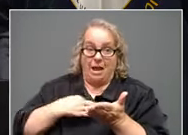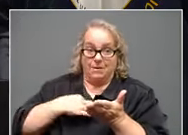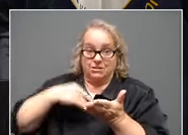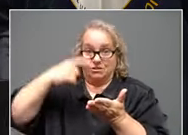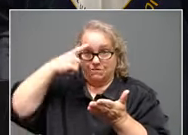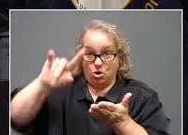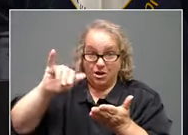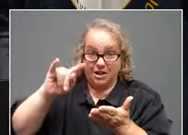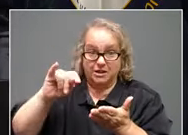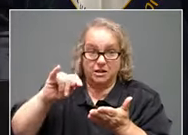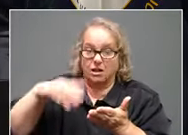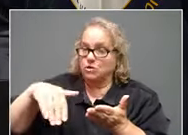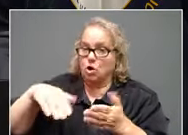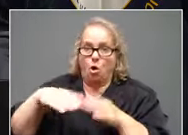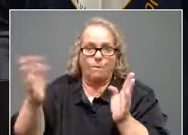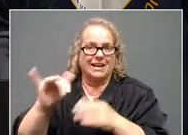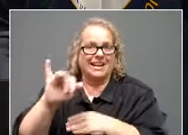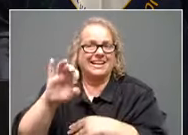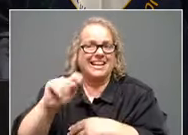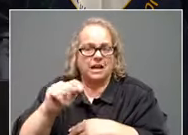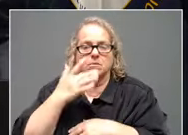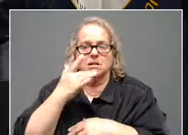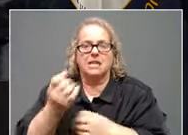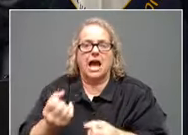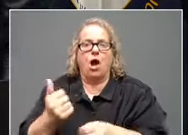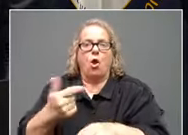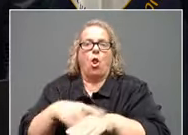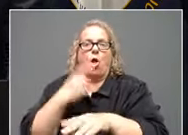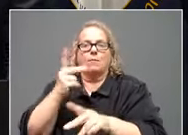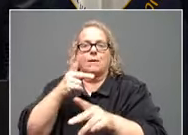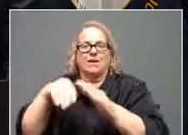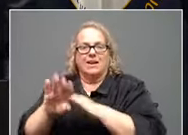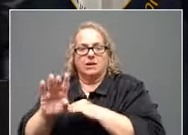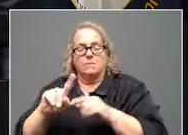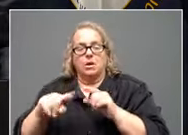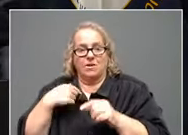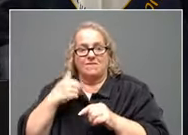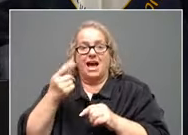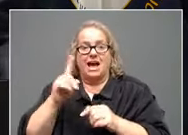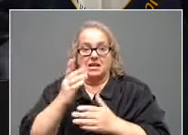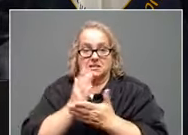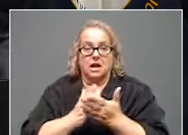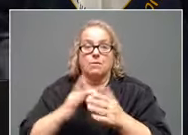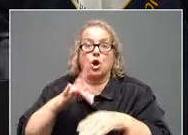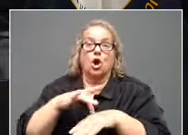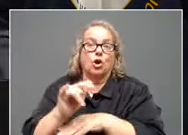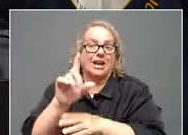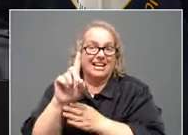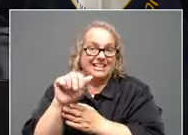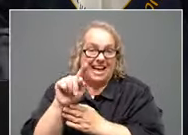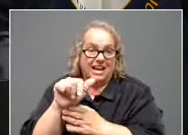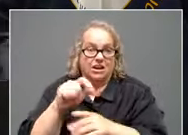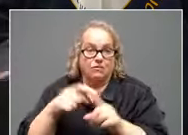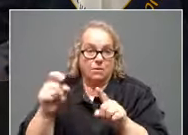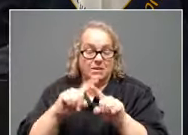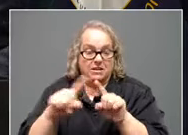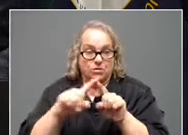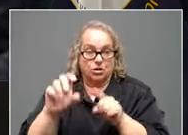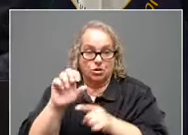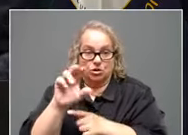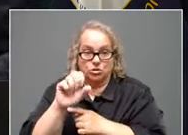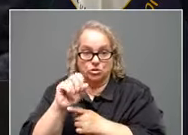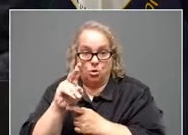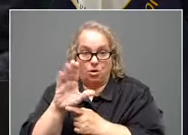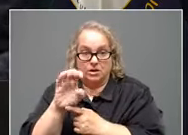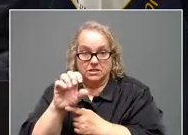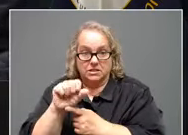aren't open yet because of how long the people have to go in. But we've had some early data from a couple of different sources, and these are of some folks in the